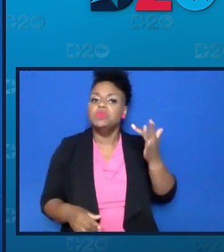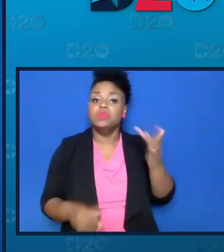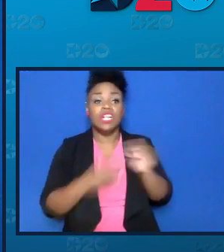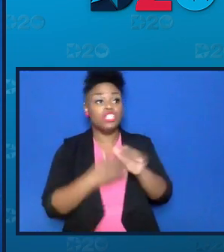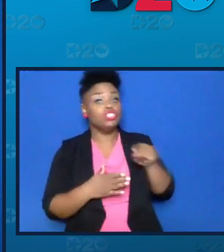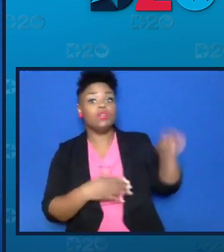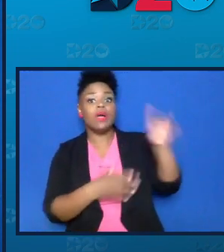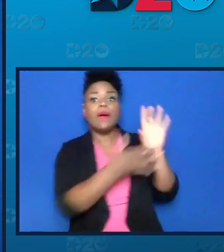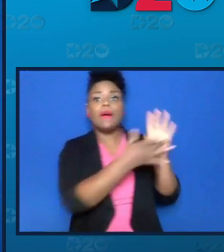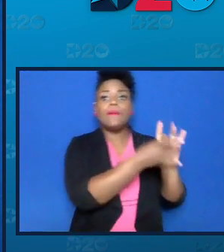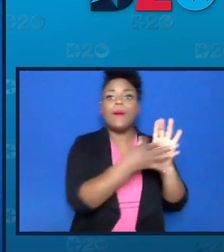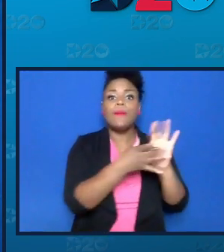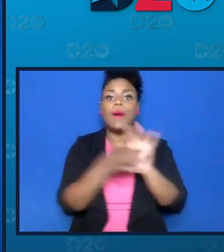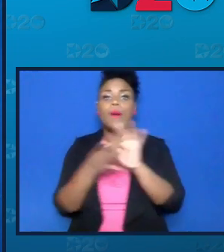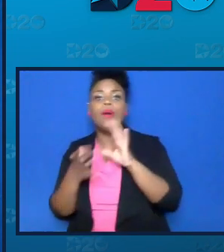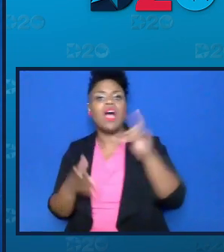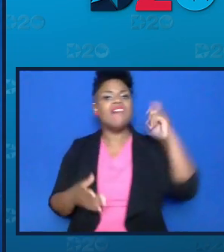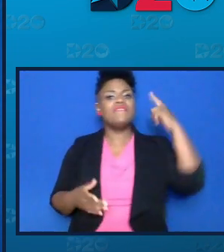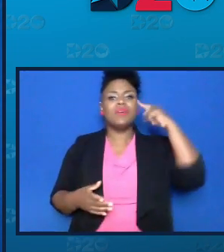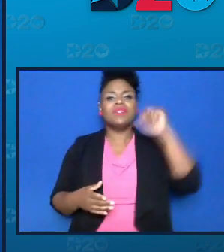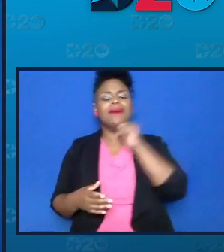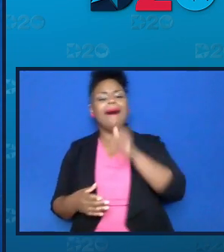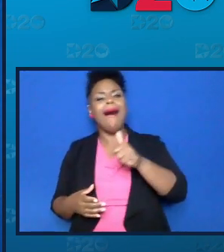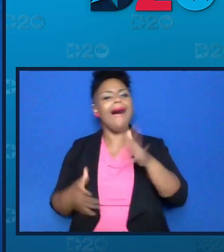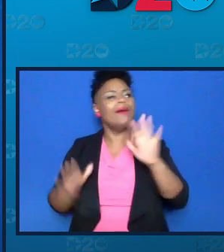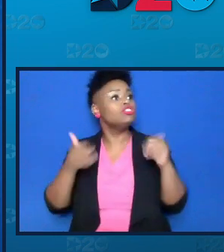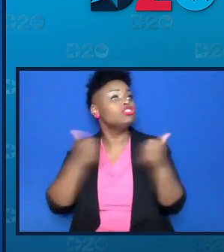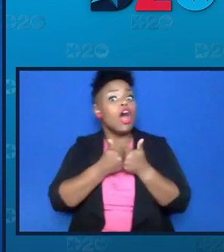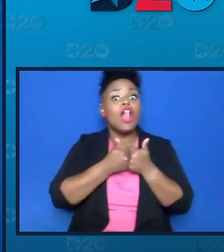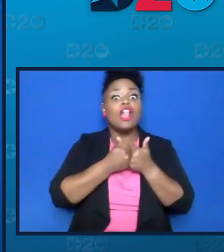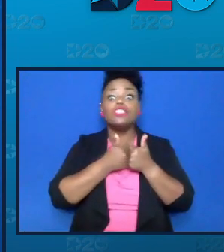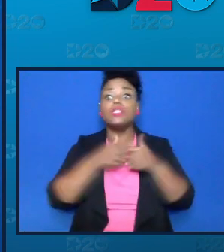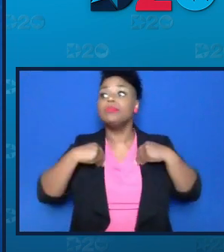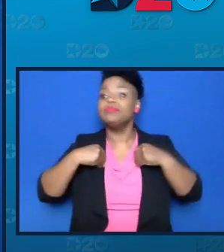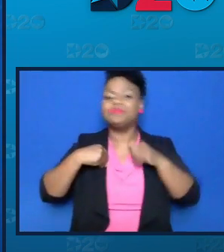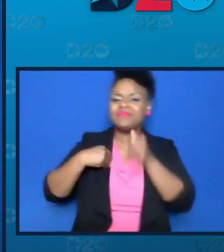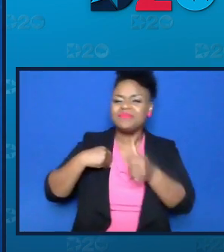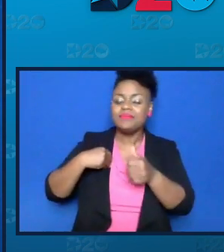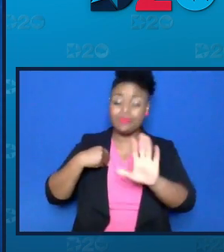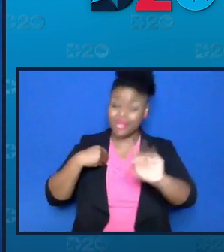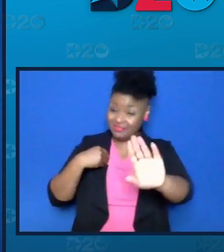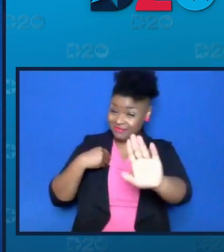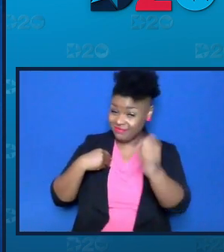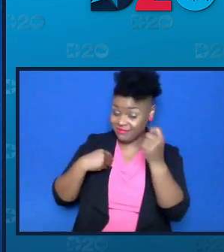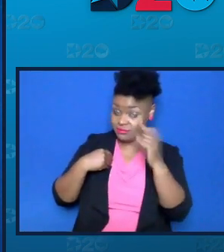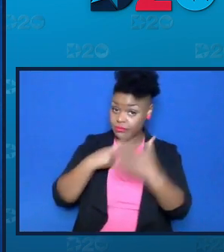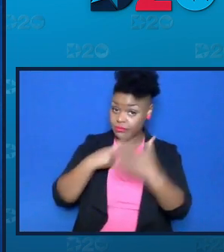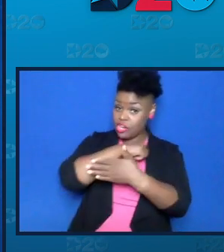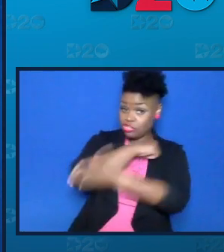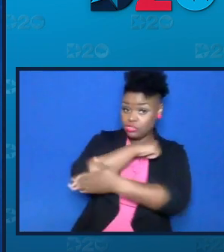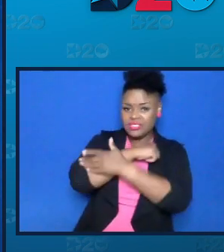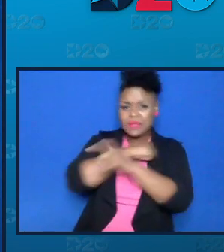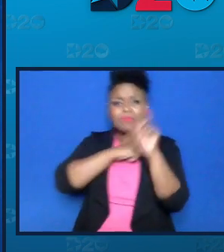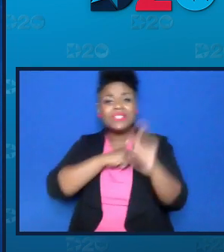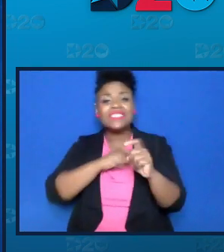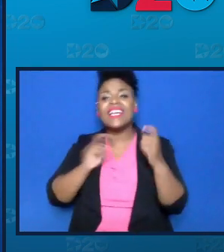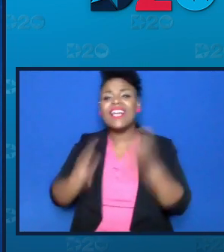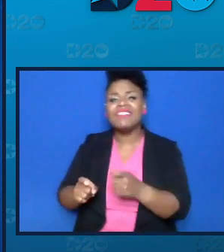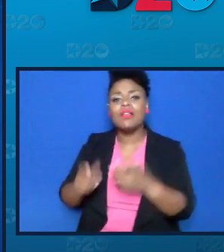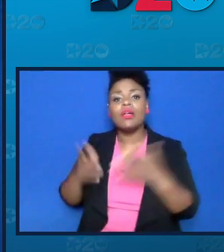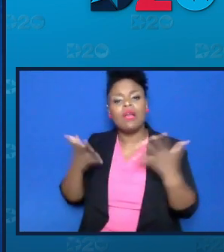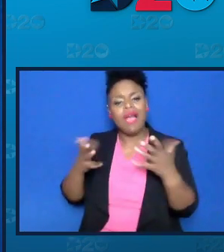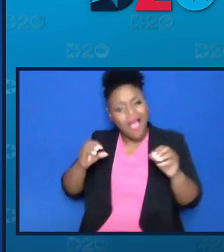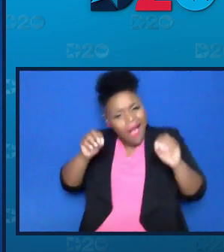rise to the challenges of our time. But we must give this country, our country, a chance to recover. And recovery